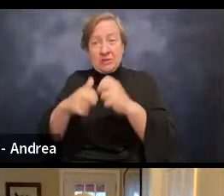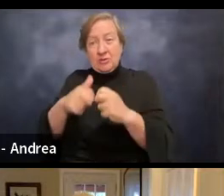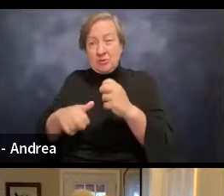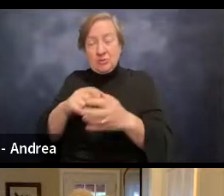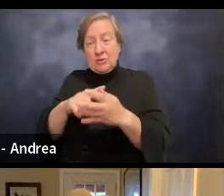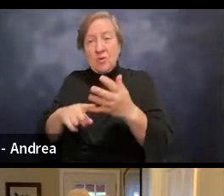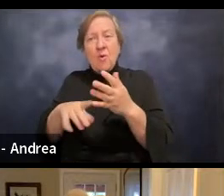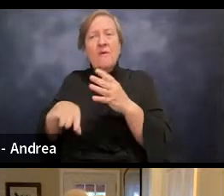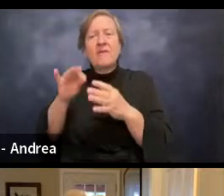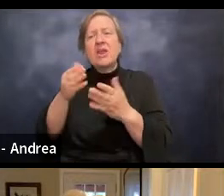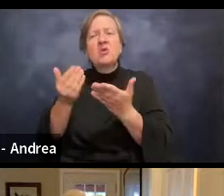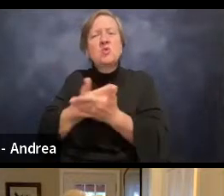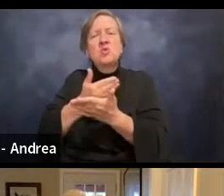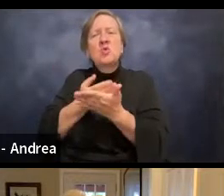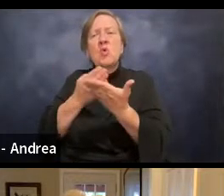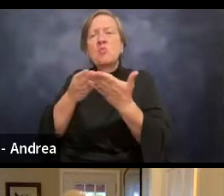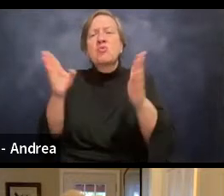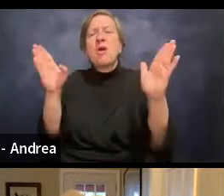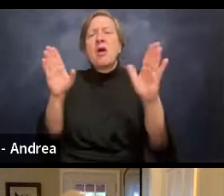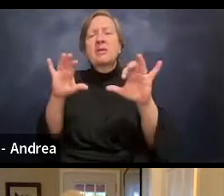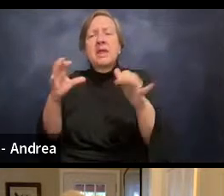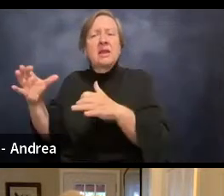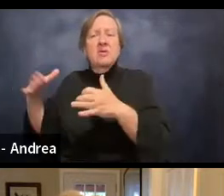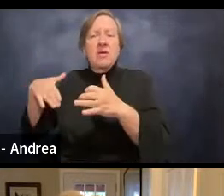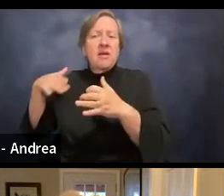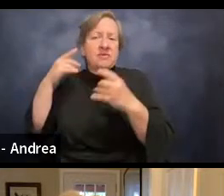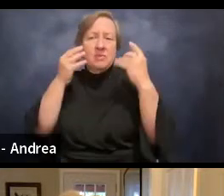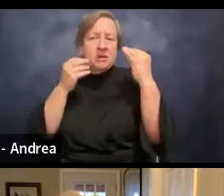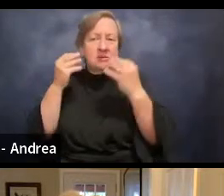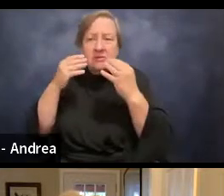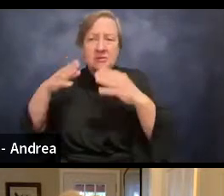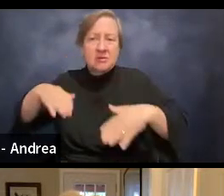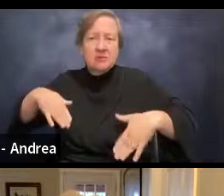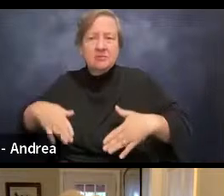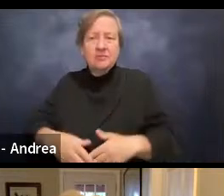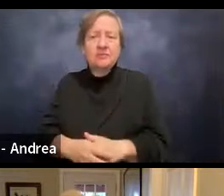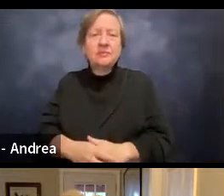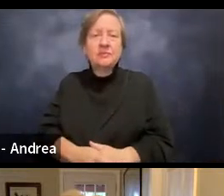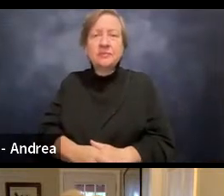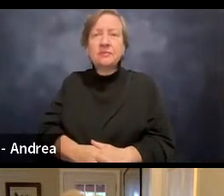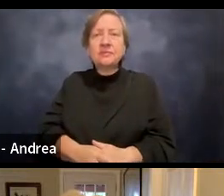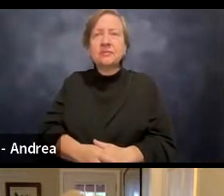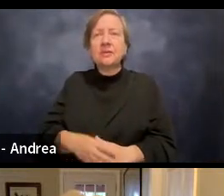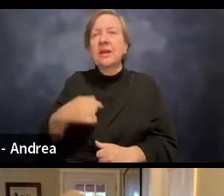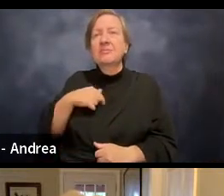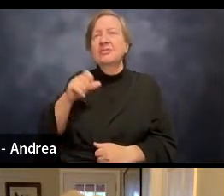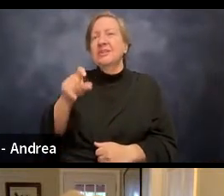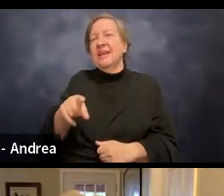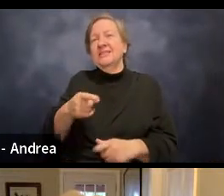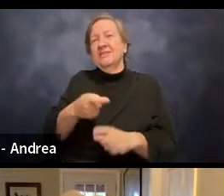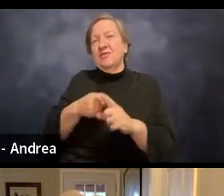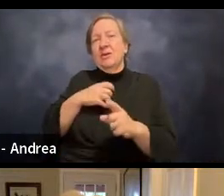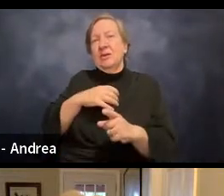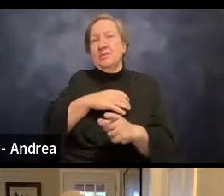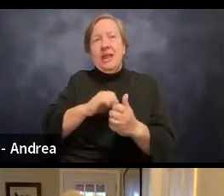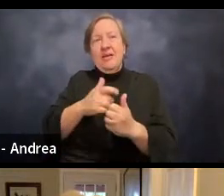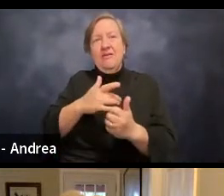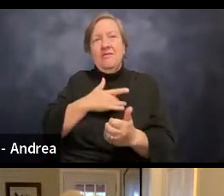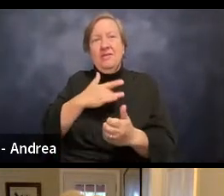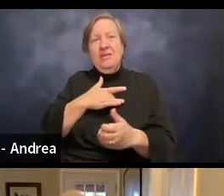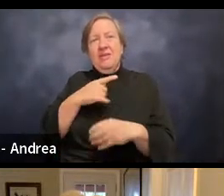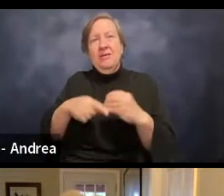new broad categories that haven't really been considered yet? I'm asking a question of the committee and how they feel